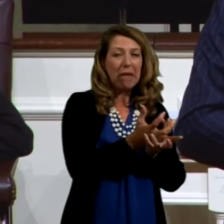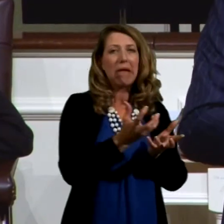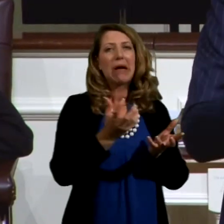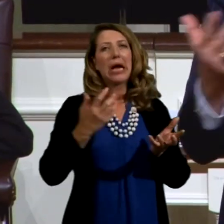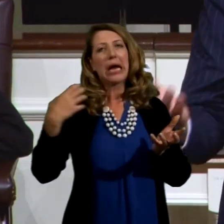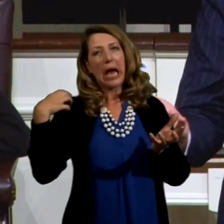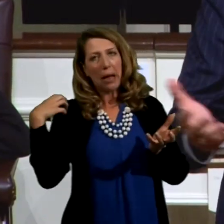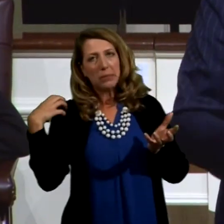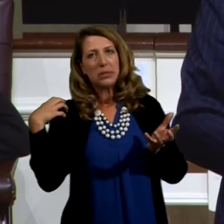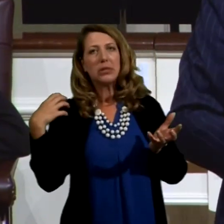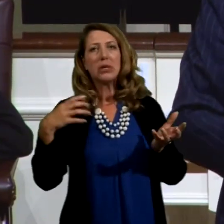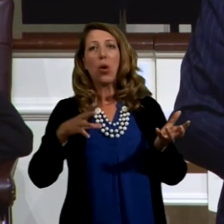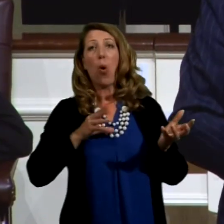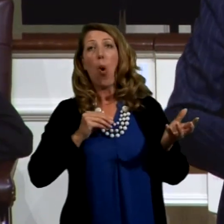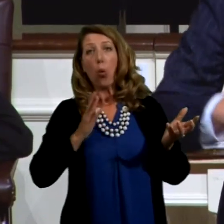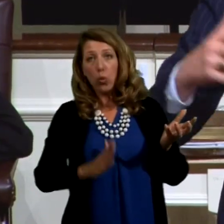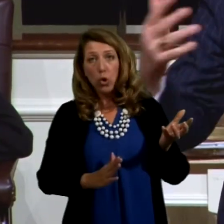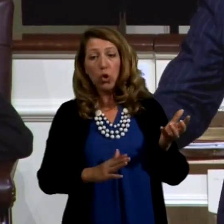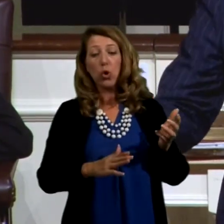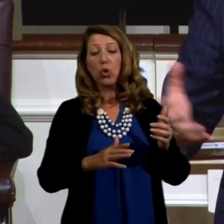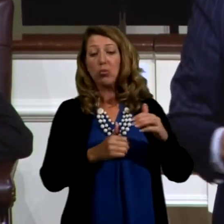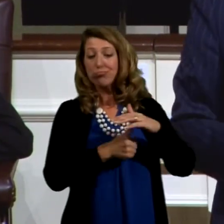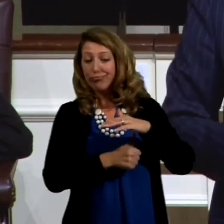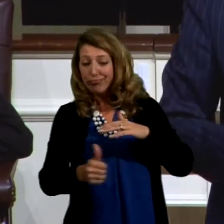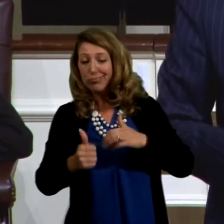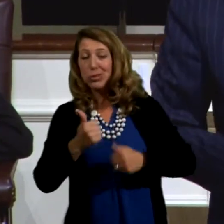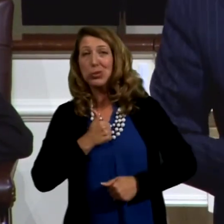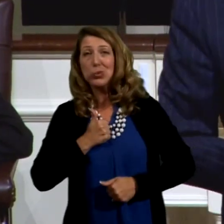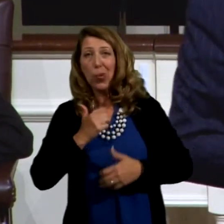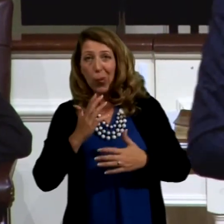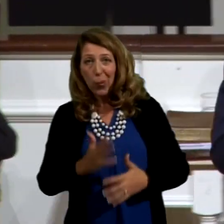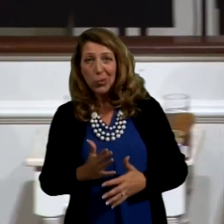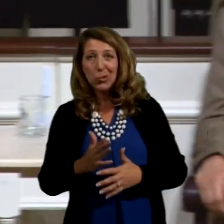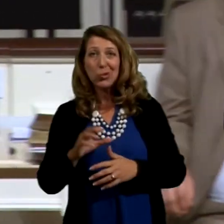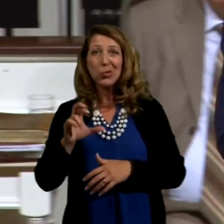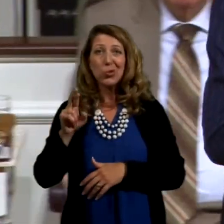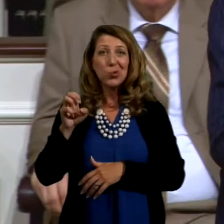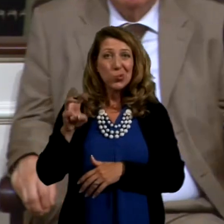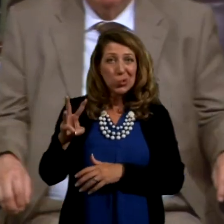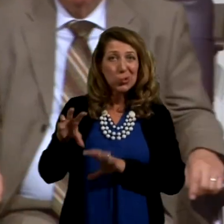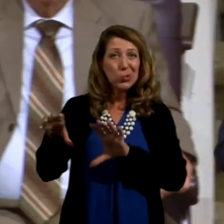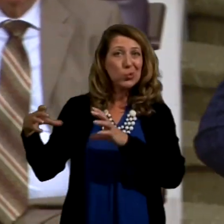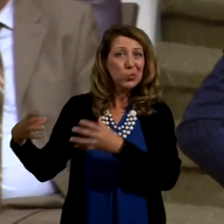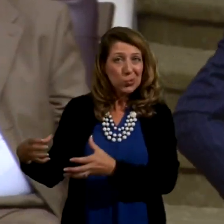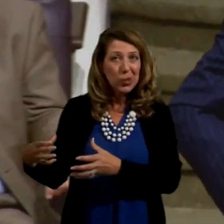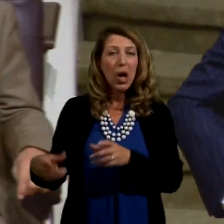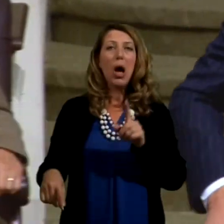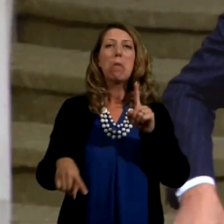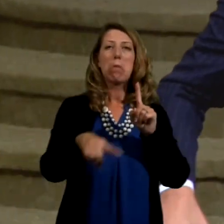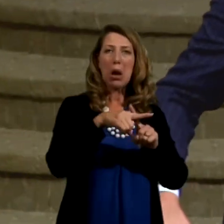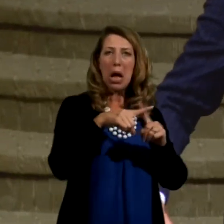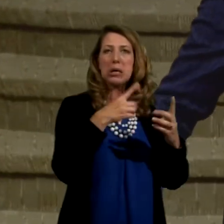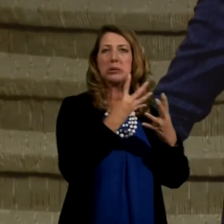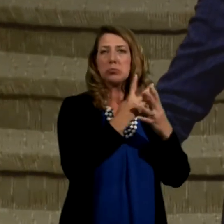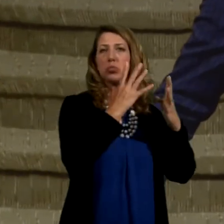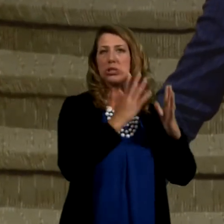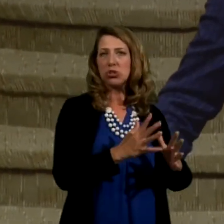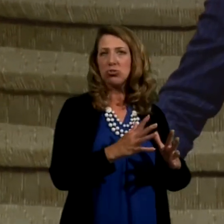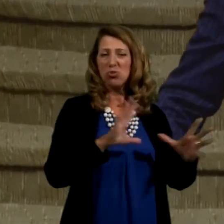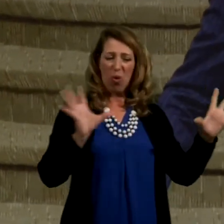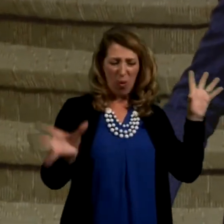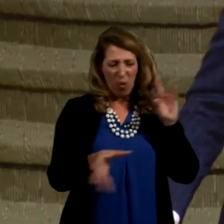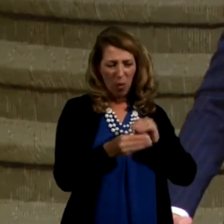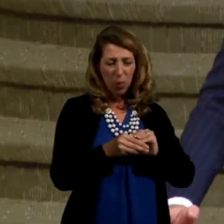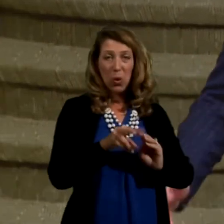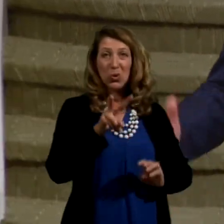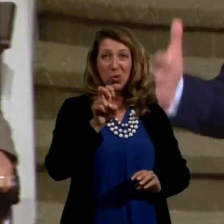ship, the soldiers, the folks who work on the ship, the shipmen, and the passengers. There's 276